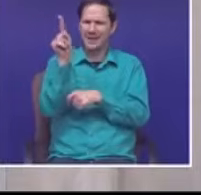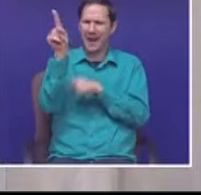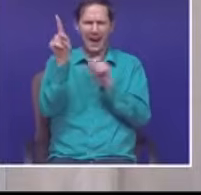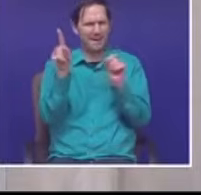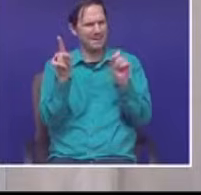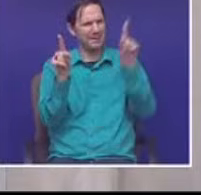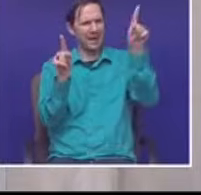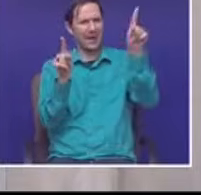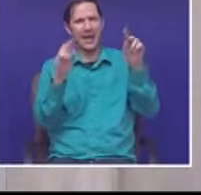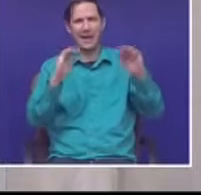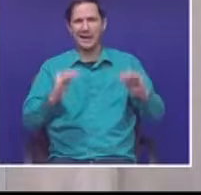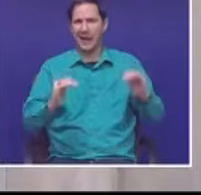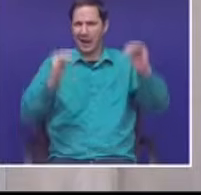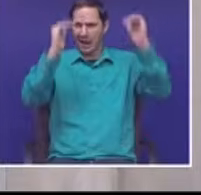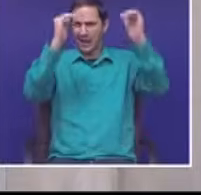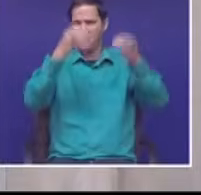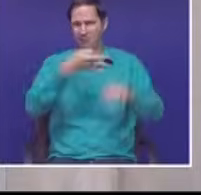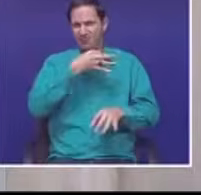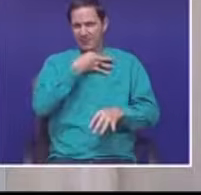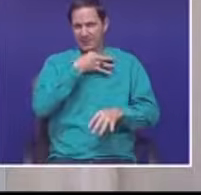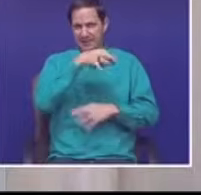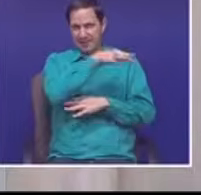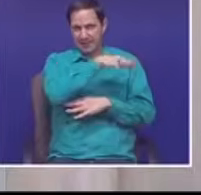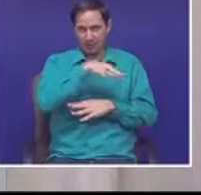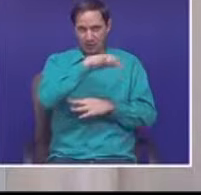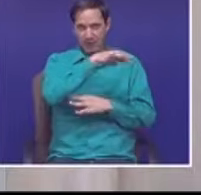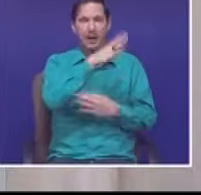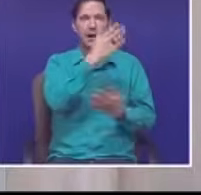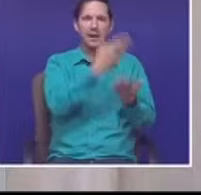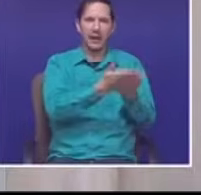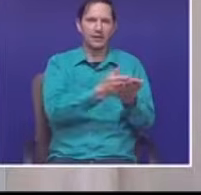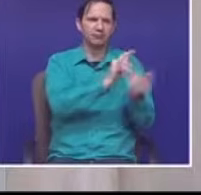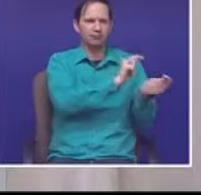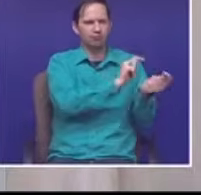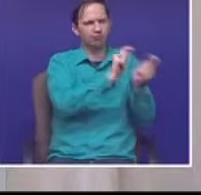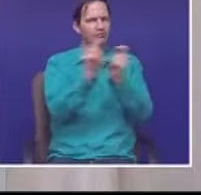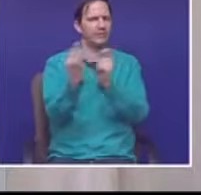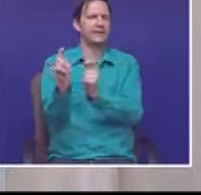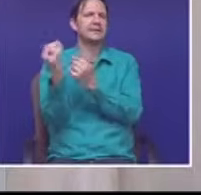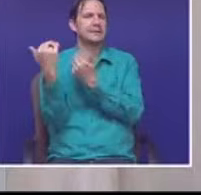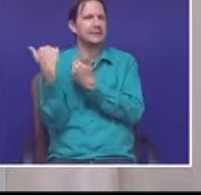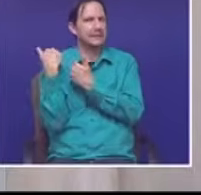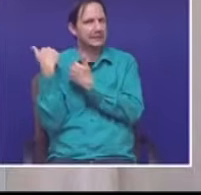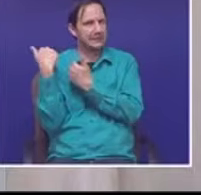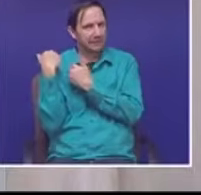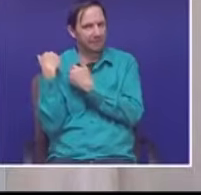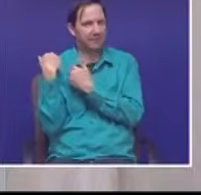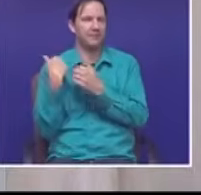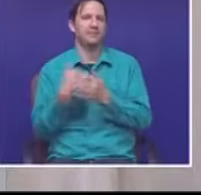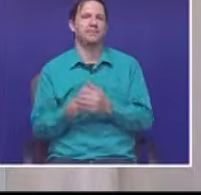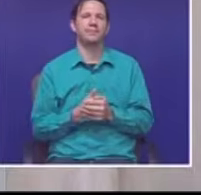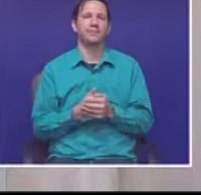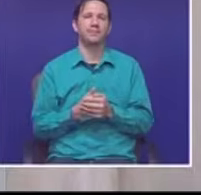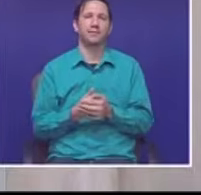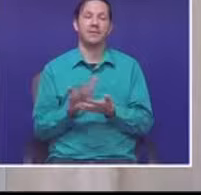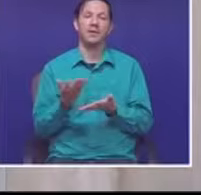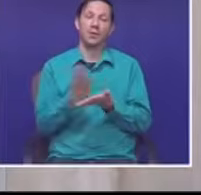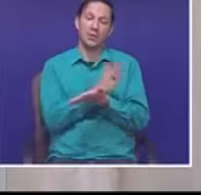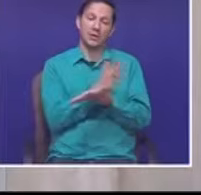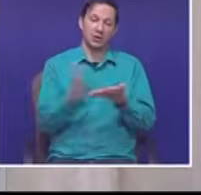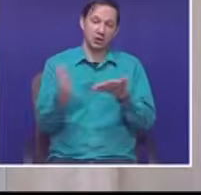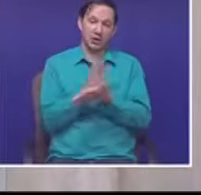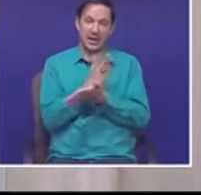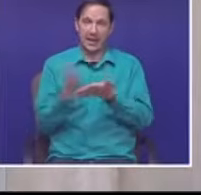are able to access schooling safely and consistently. It is, however, a shared intergovernmental